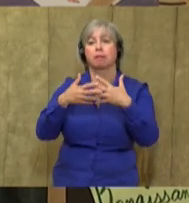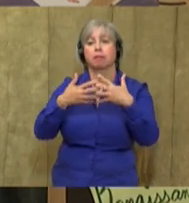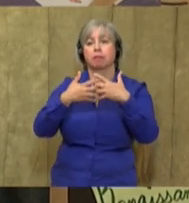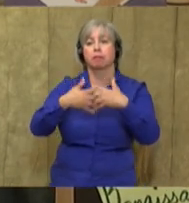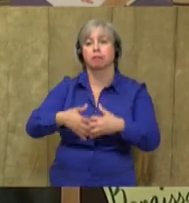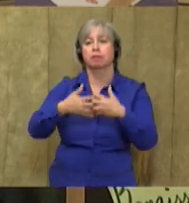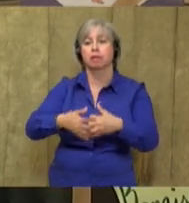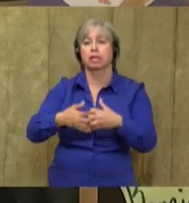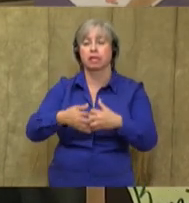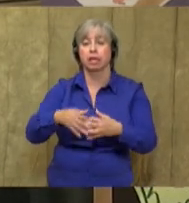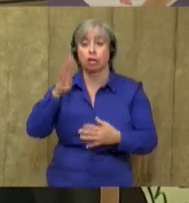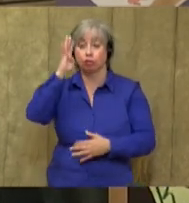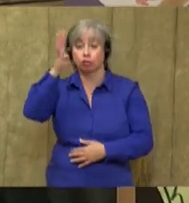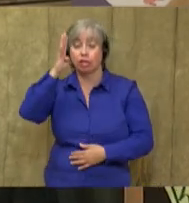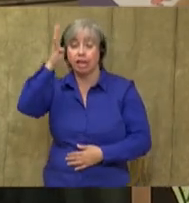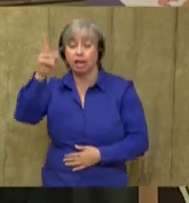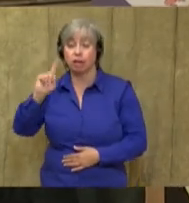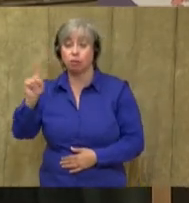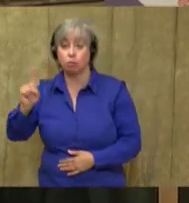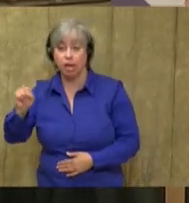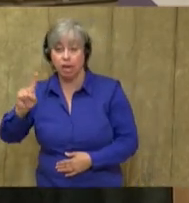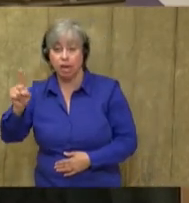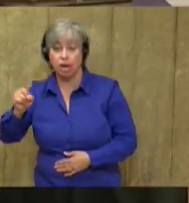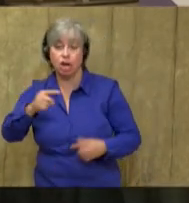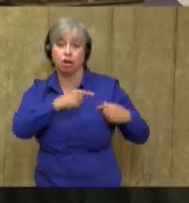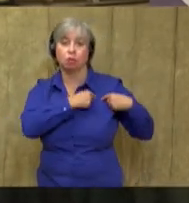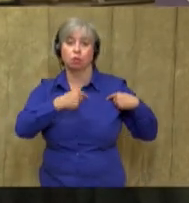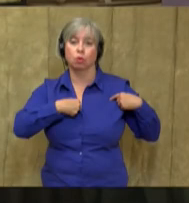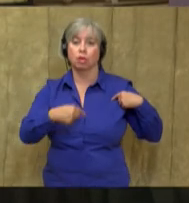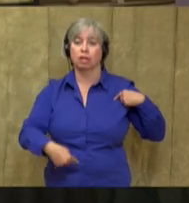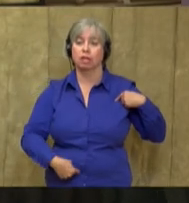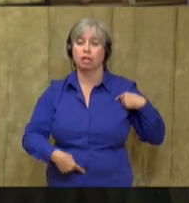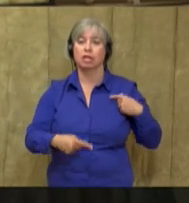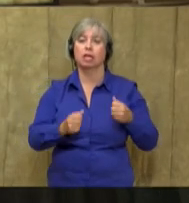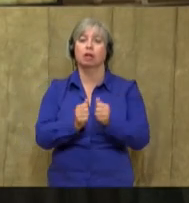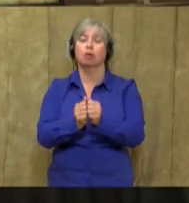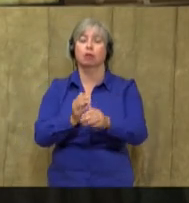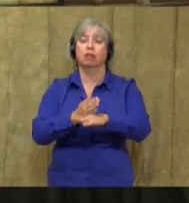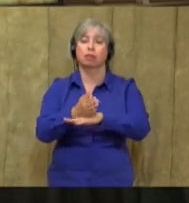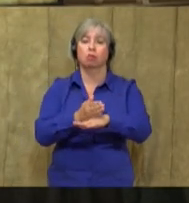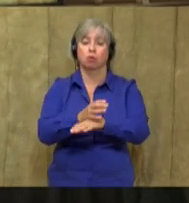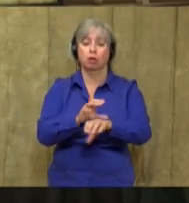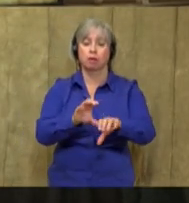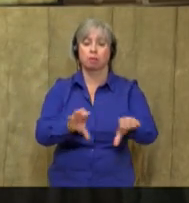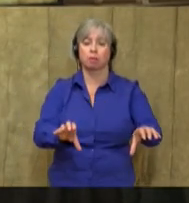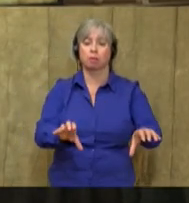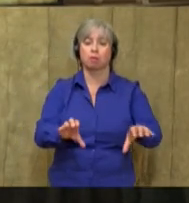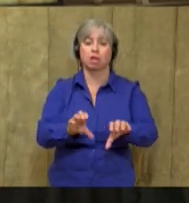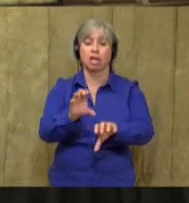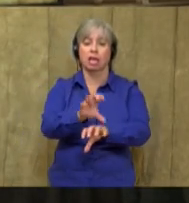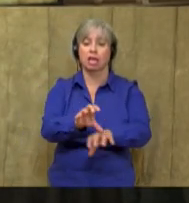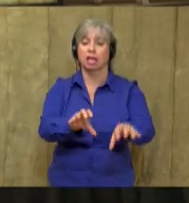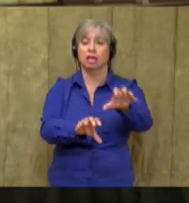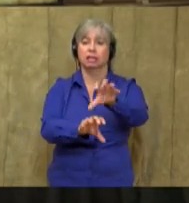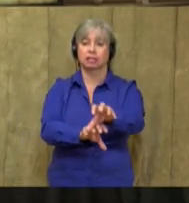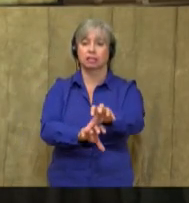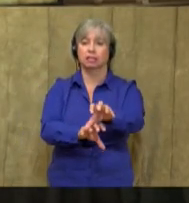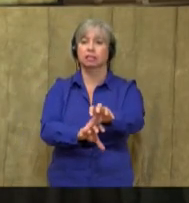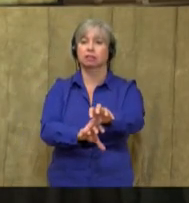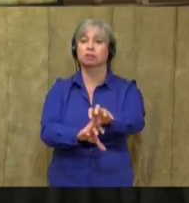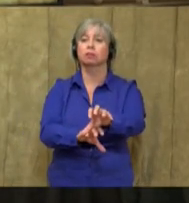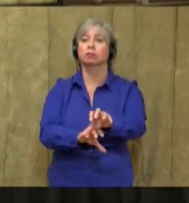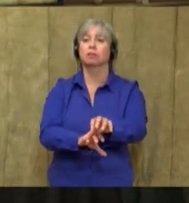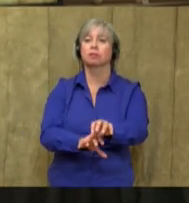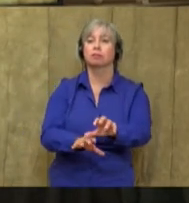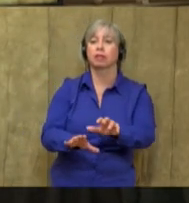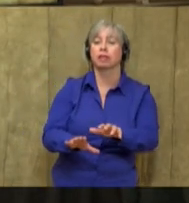in China, but it was done with wooden blocks. And then Johannes Gutenberg is going to be the man that is going